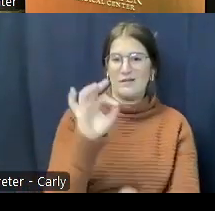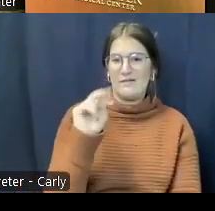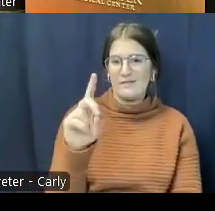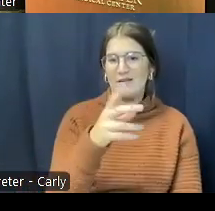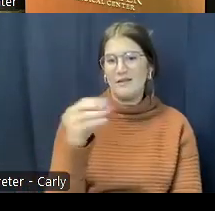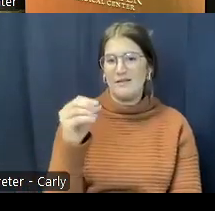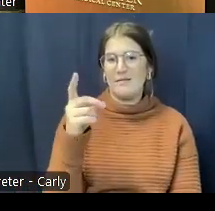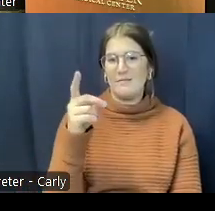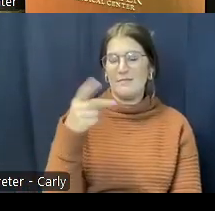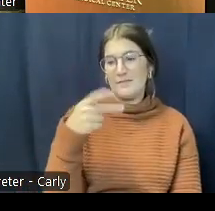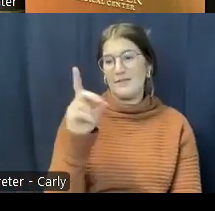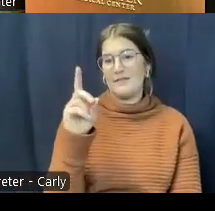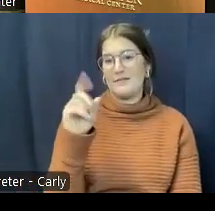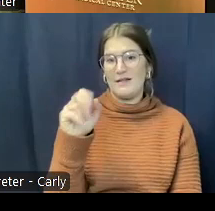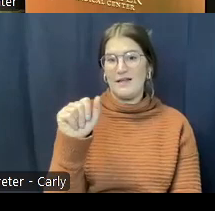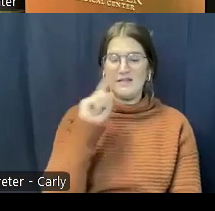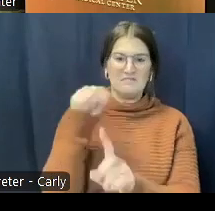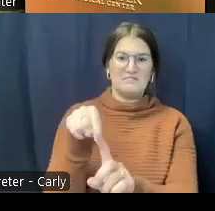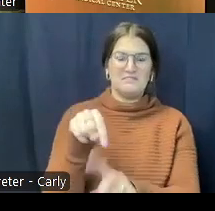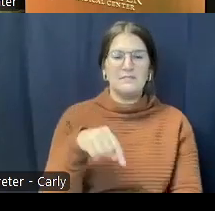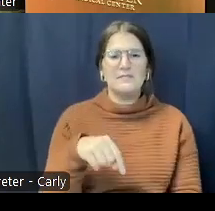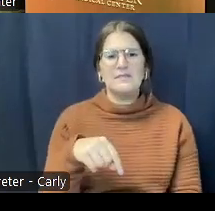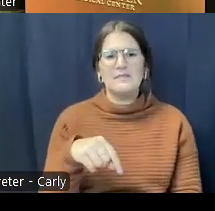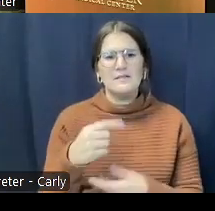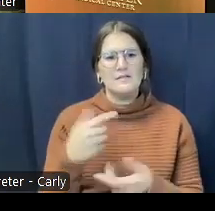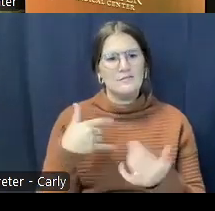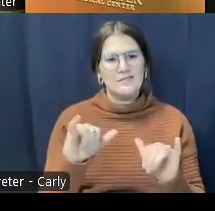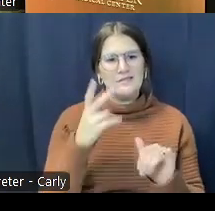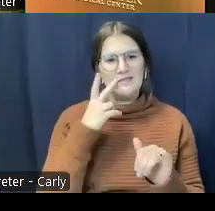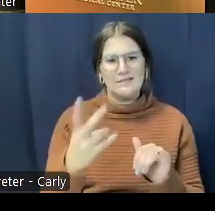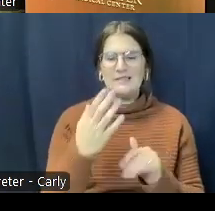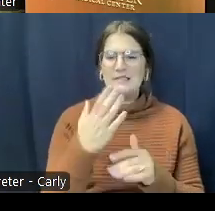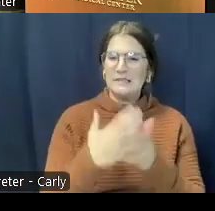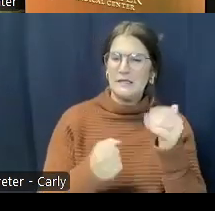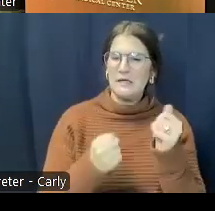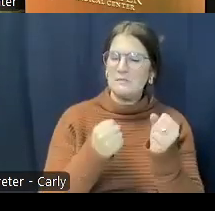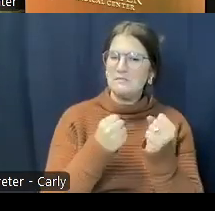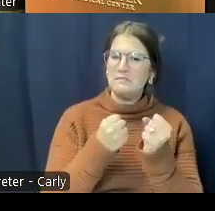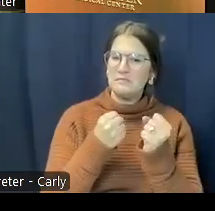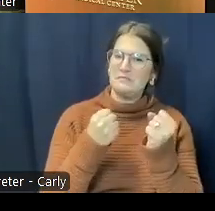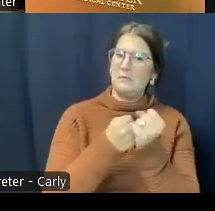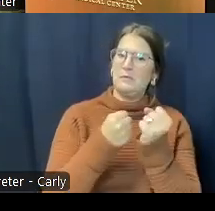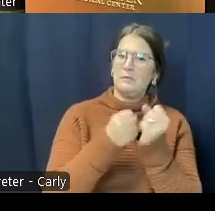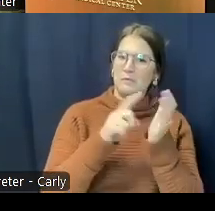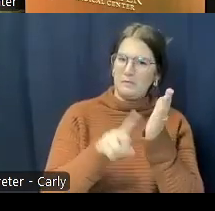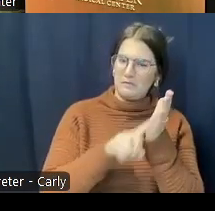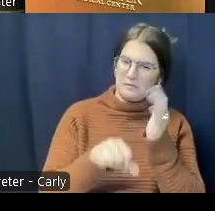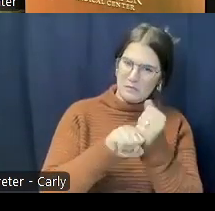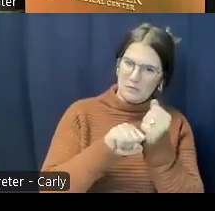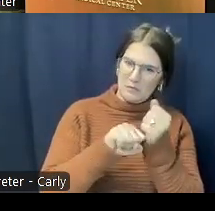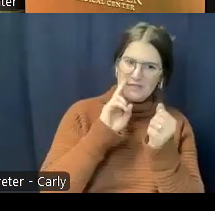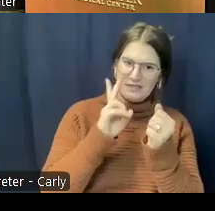PNEA in particular. Indeed, there is substantial research support for this view, with benefits